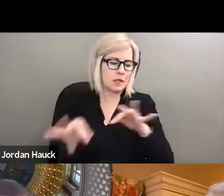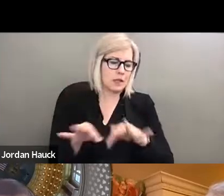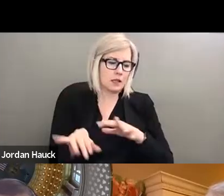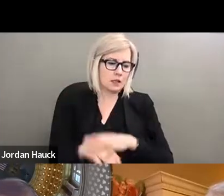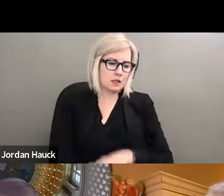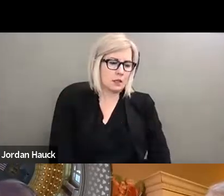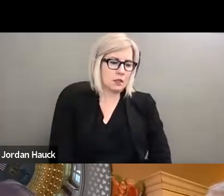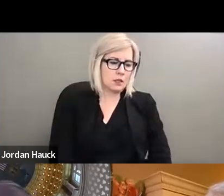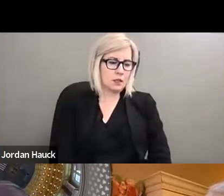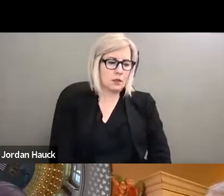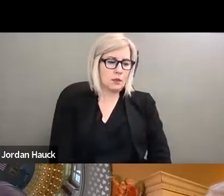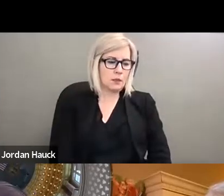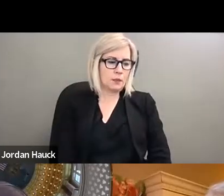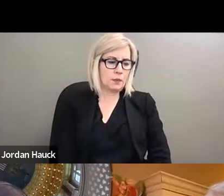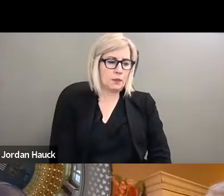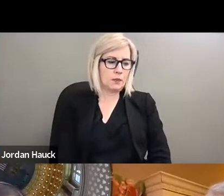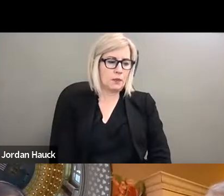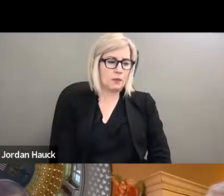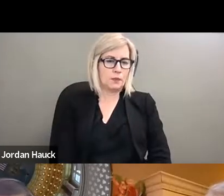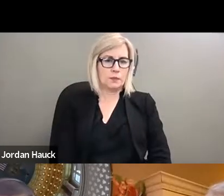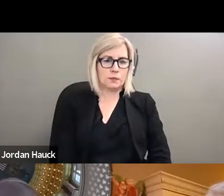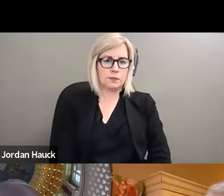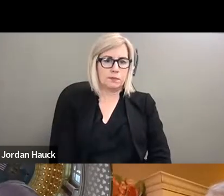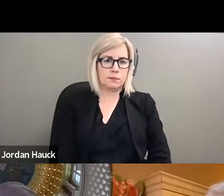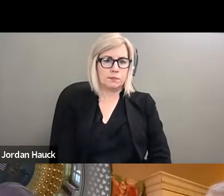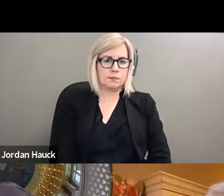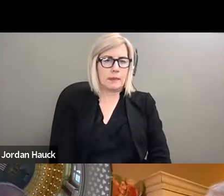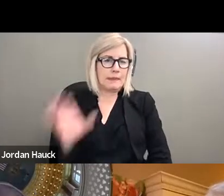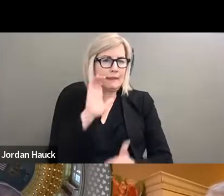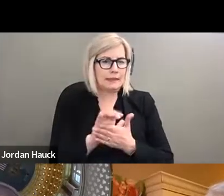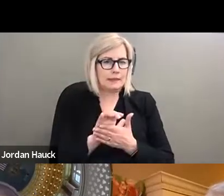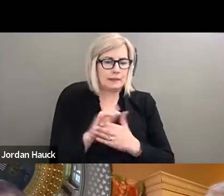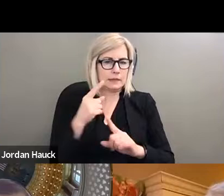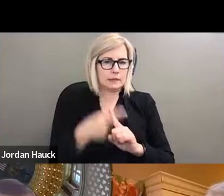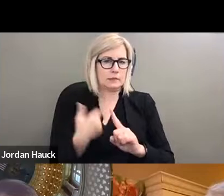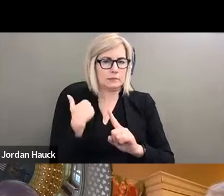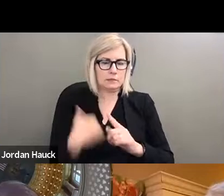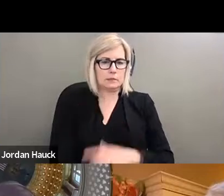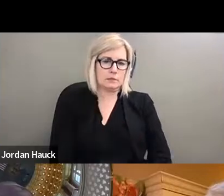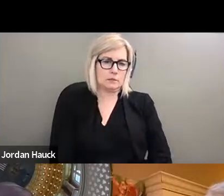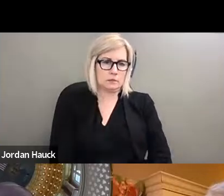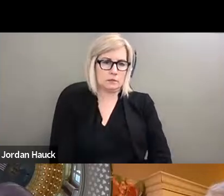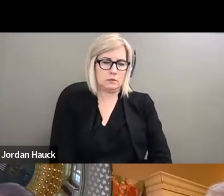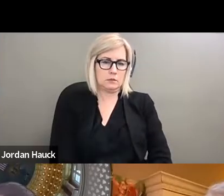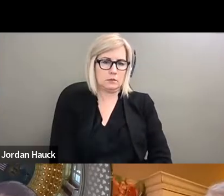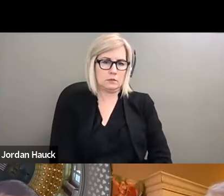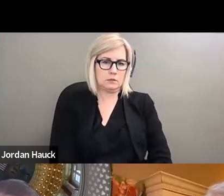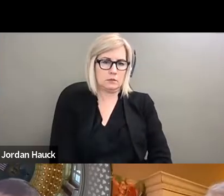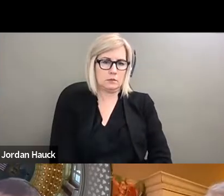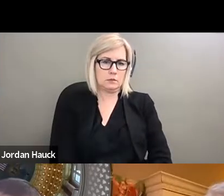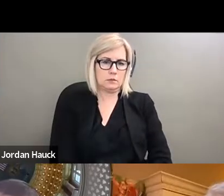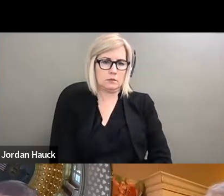but I believe it was last month, I was able to go up to the state